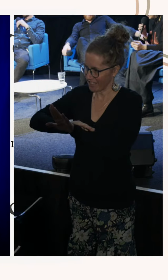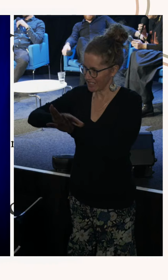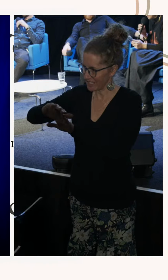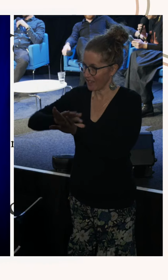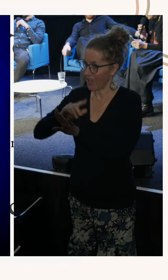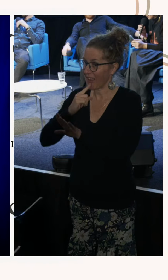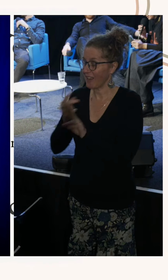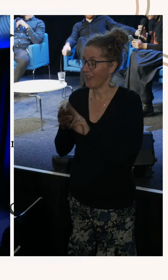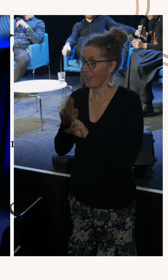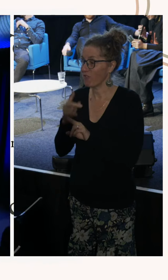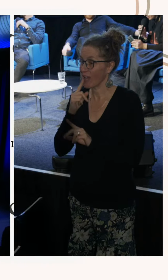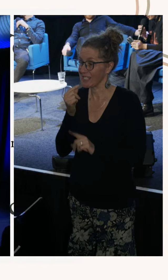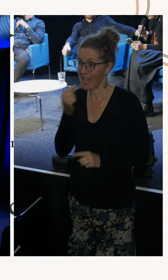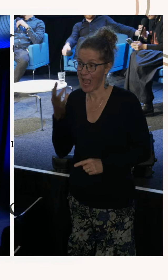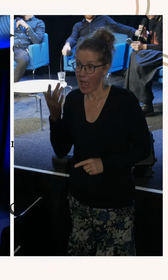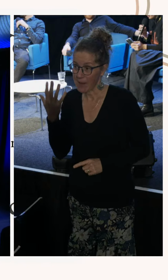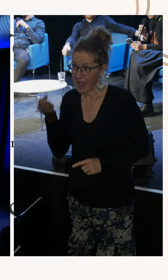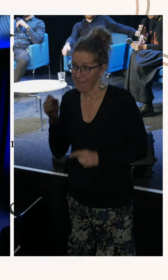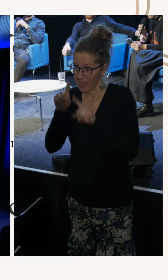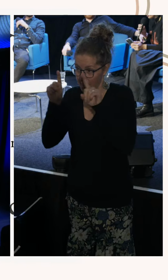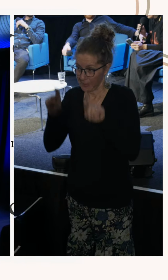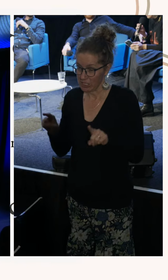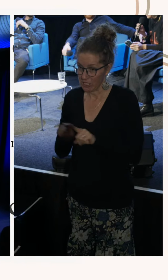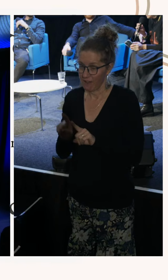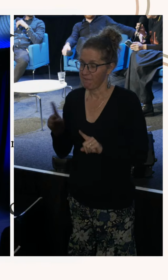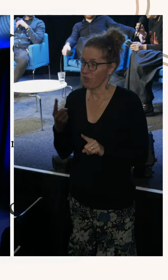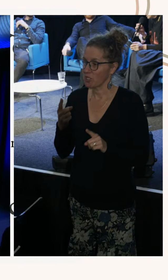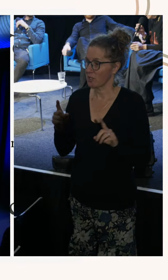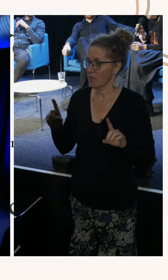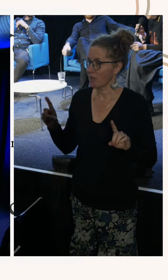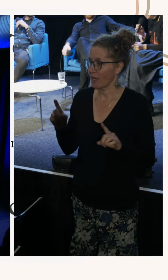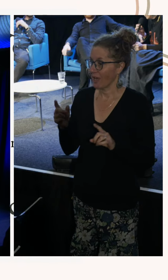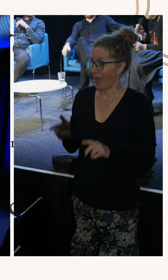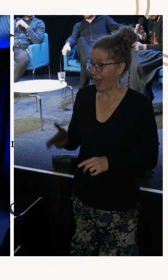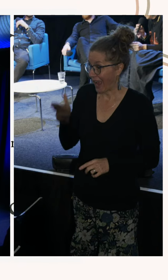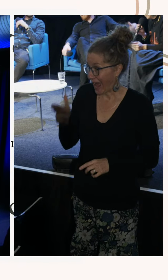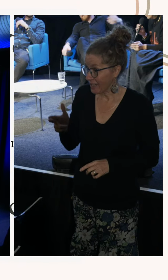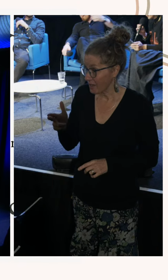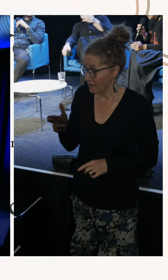many covers feature this image, all right? So, first off, a gun.